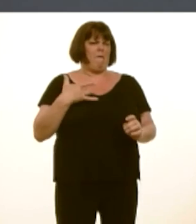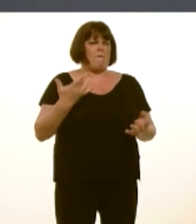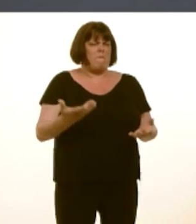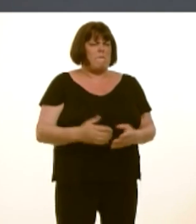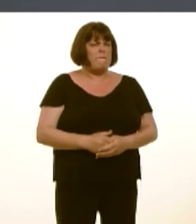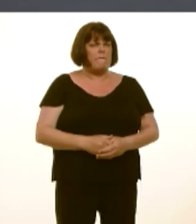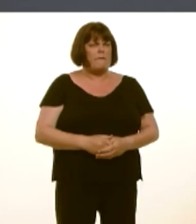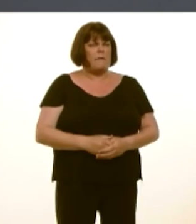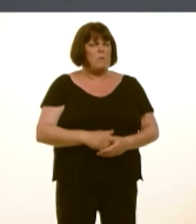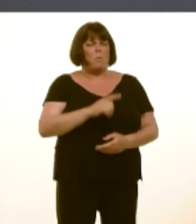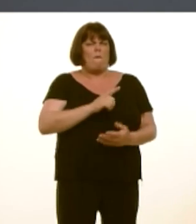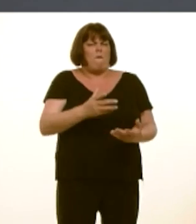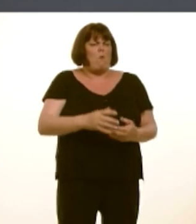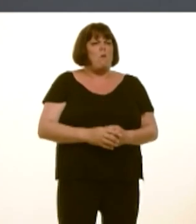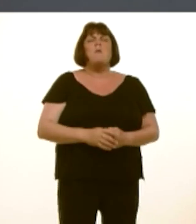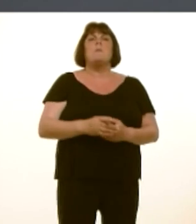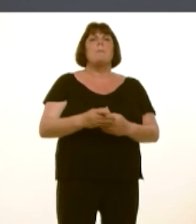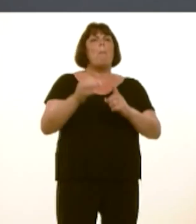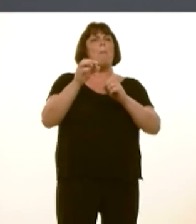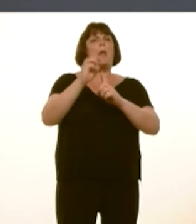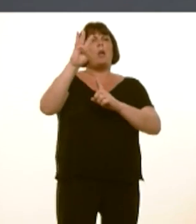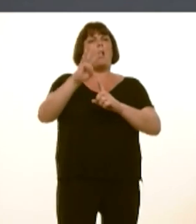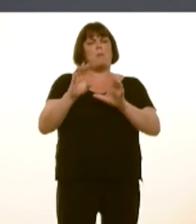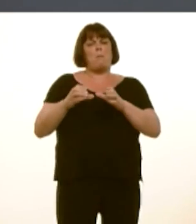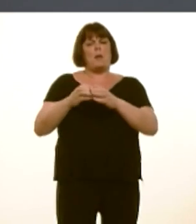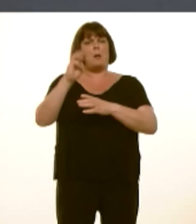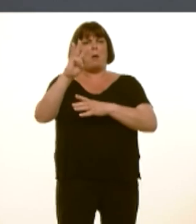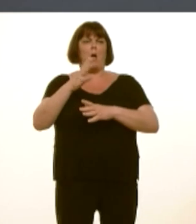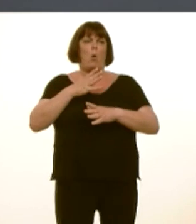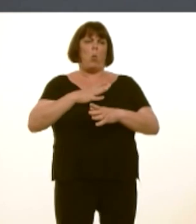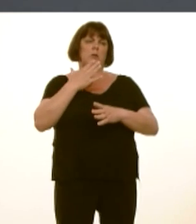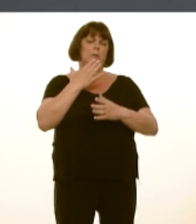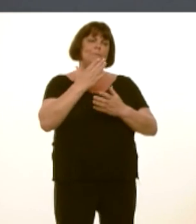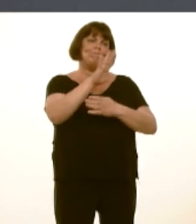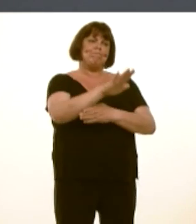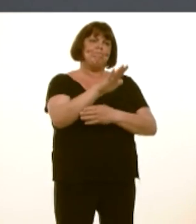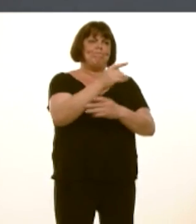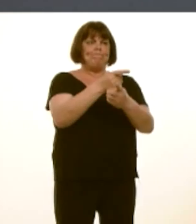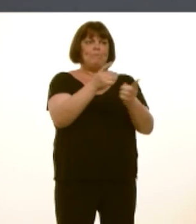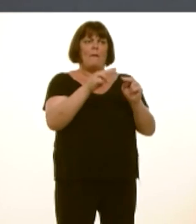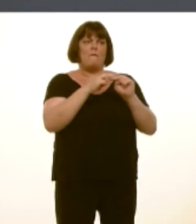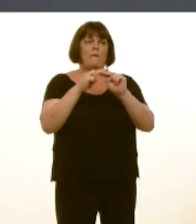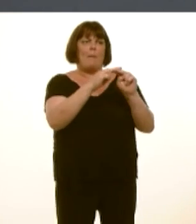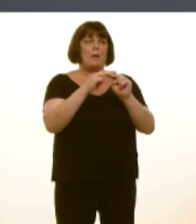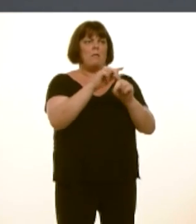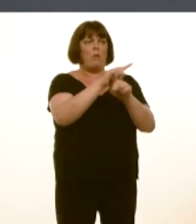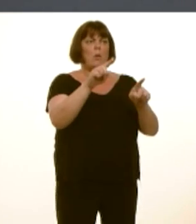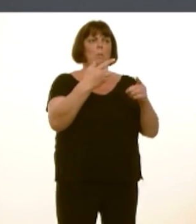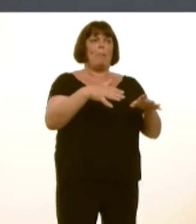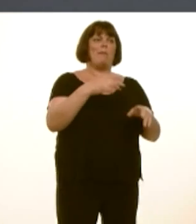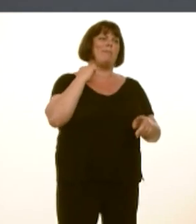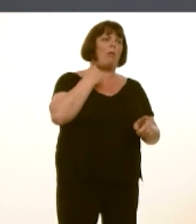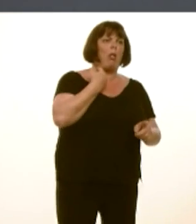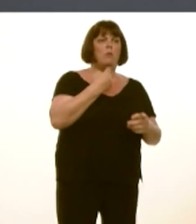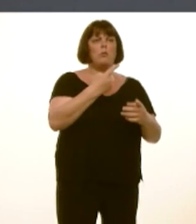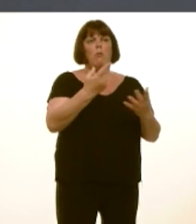On behalf of Plaid Cymru, the Party of Wales, I want to express my condolences to the families of those who were murdered and injured. And our